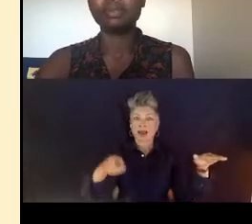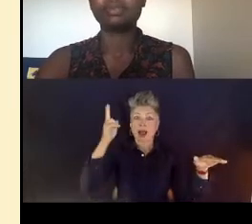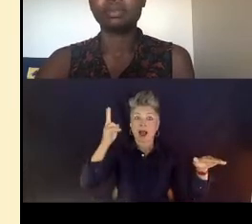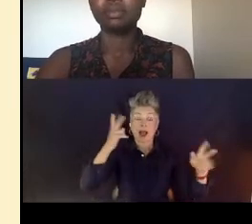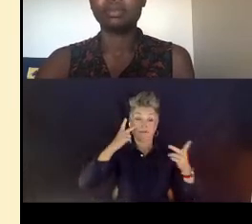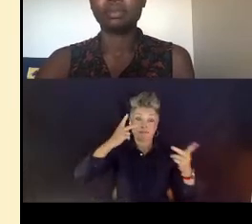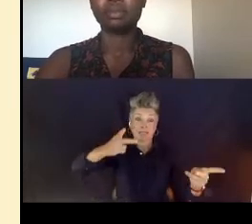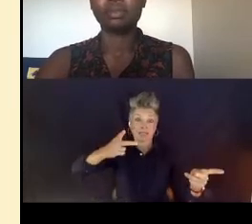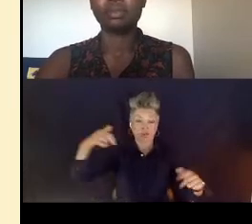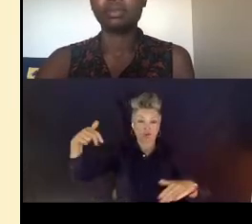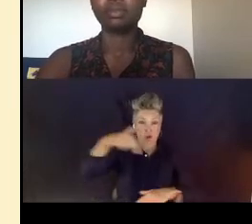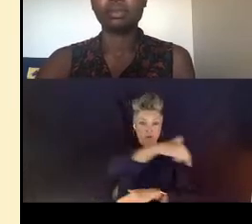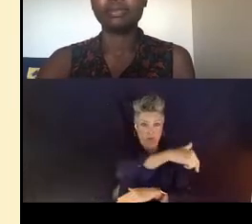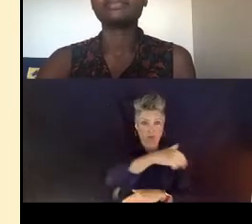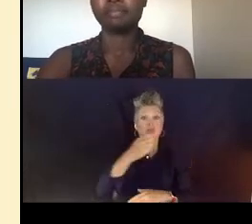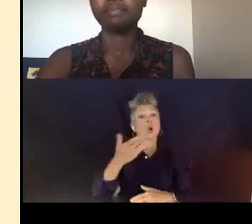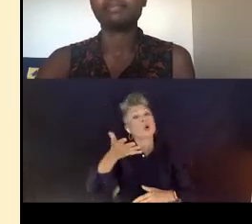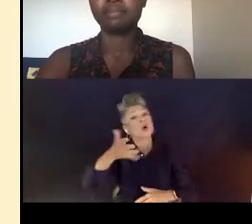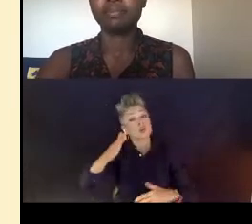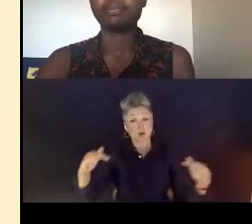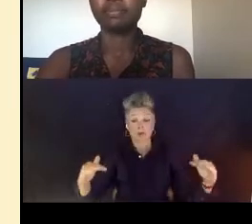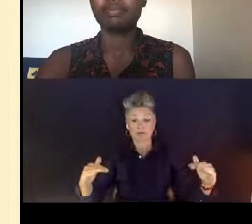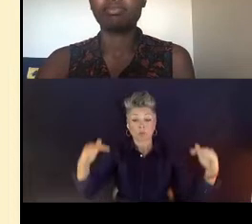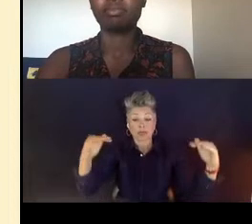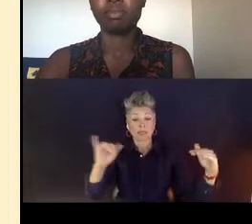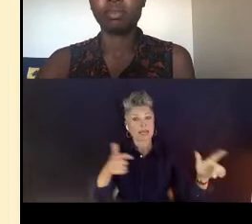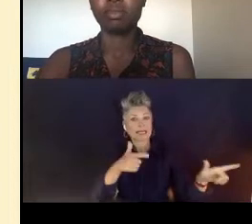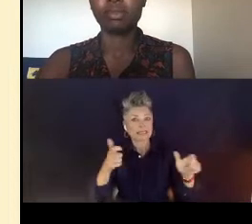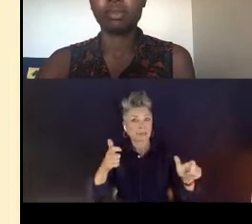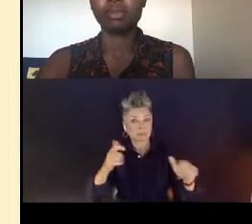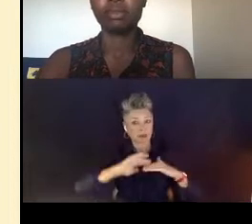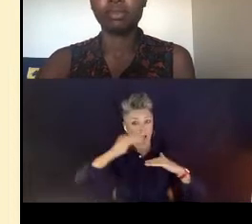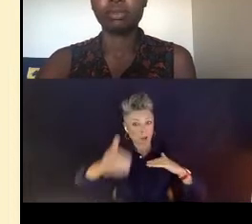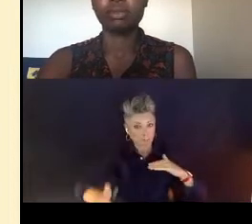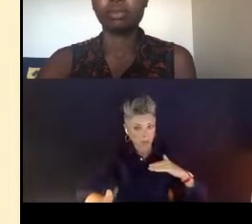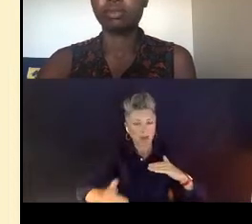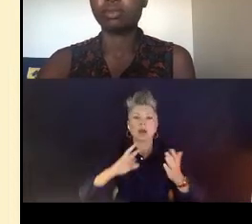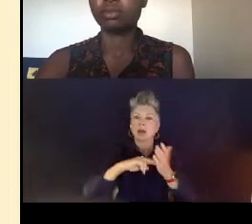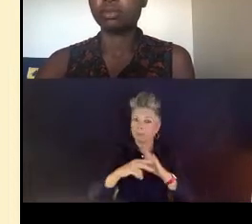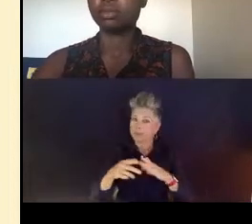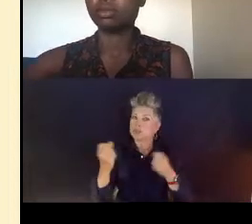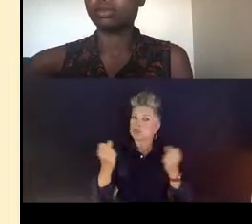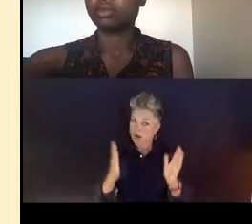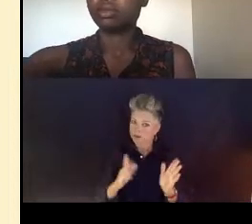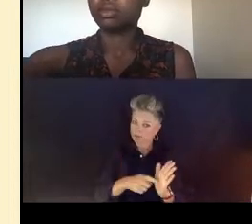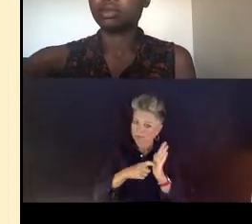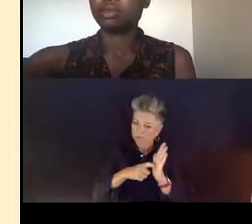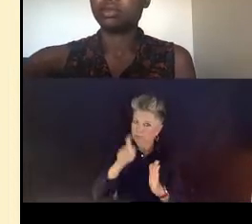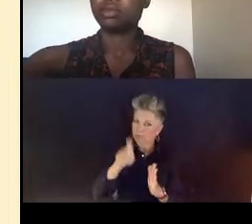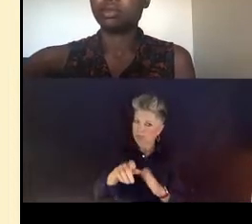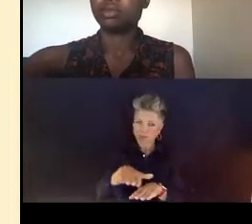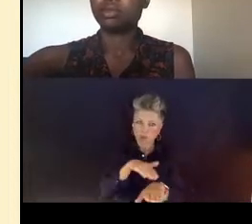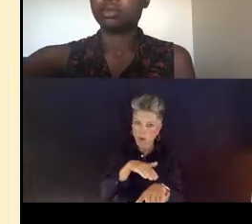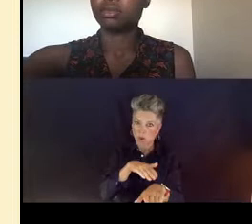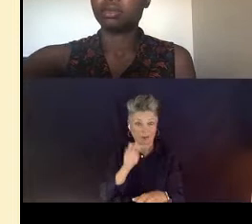bit, kind of like a speed hump, which does make the driver have to slow down. Otherwise, if any of you